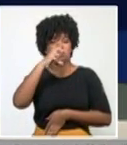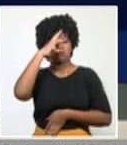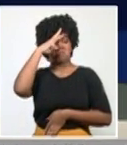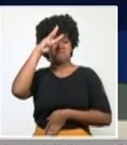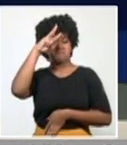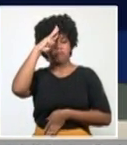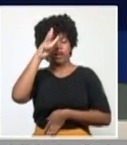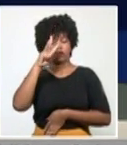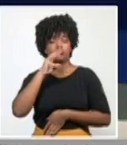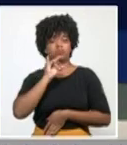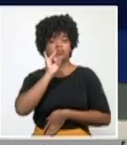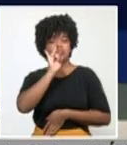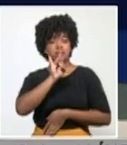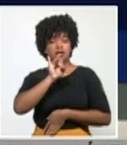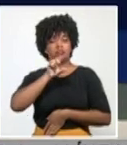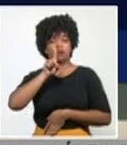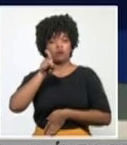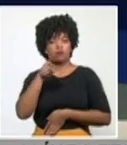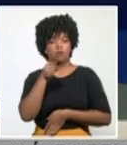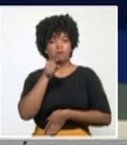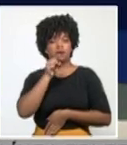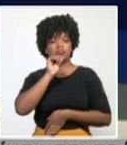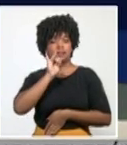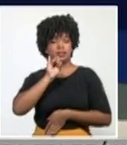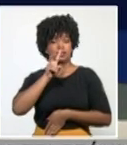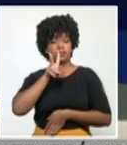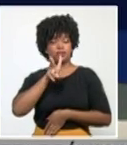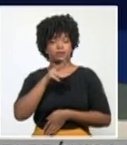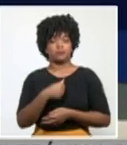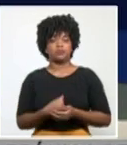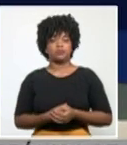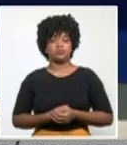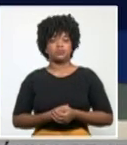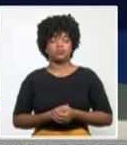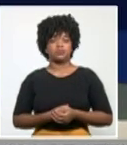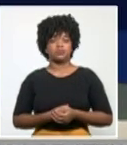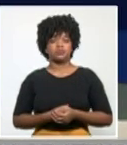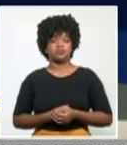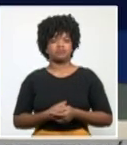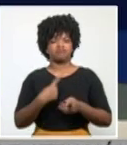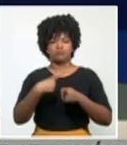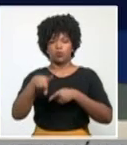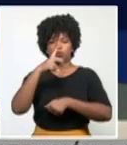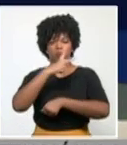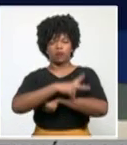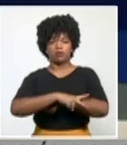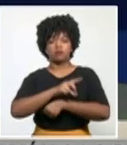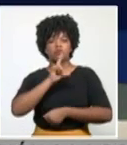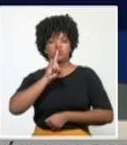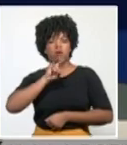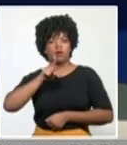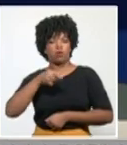Mexico with 7.72%, Honduras with 9%,